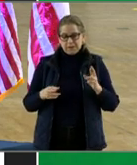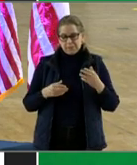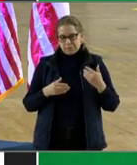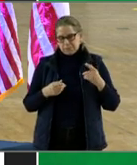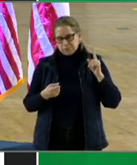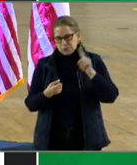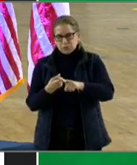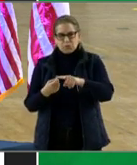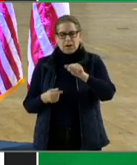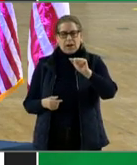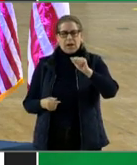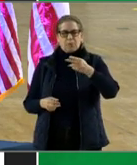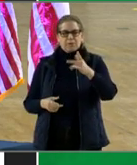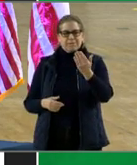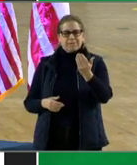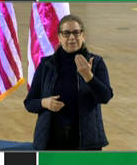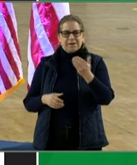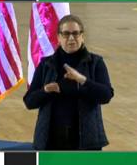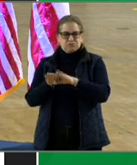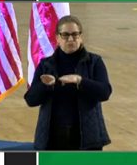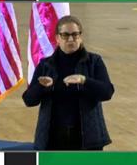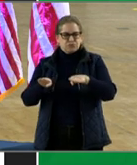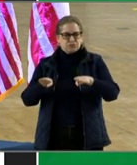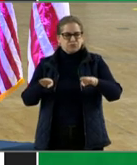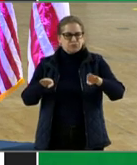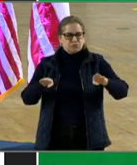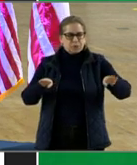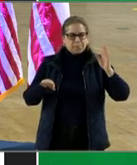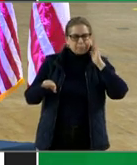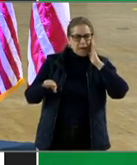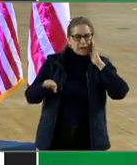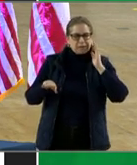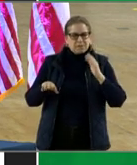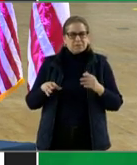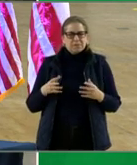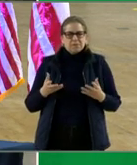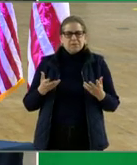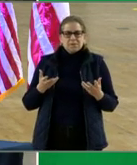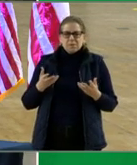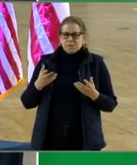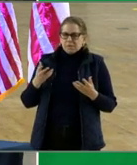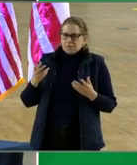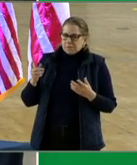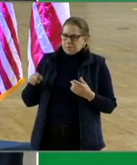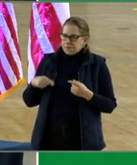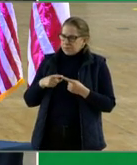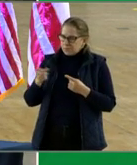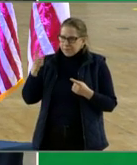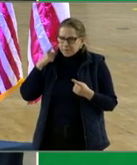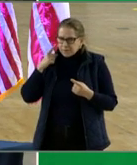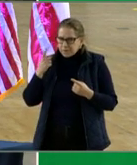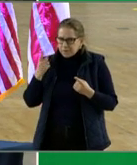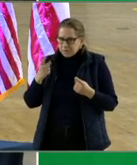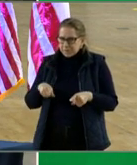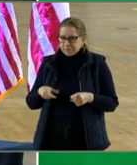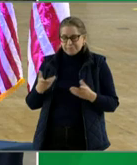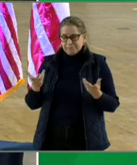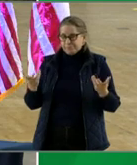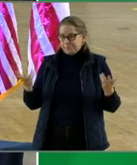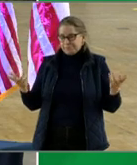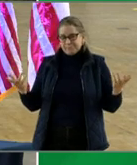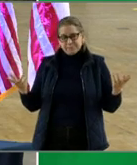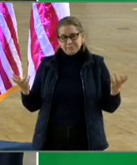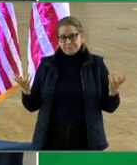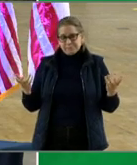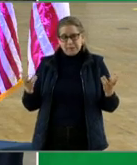that people often talk about is when will the surge hit? So will the surge occur in April? Will the surge occur